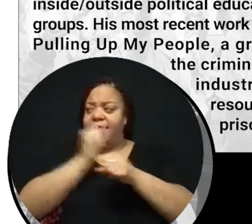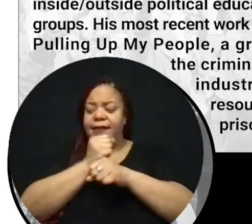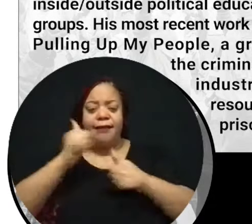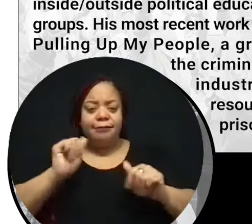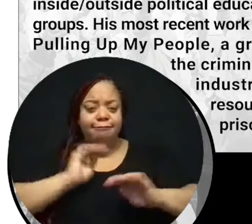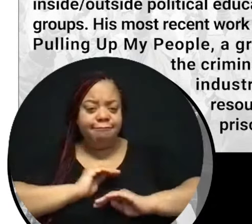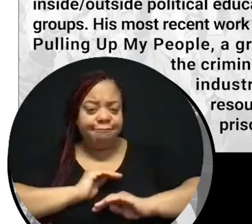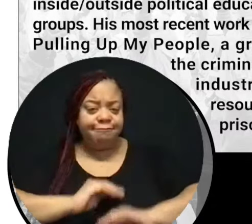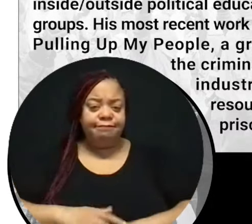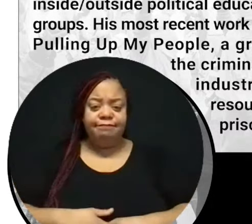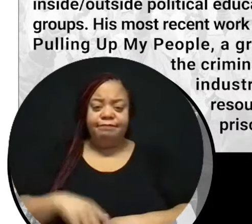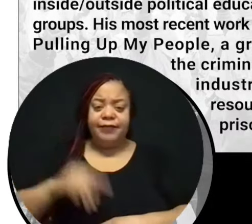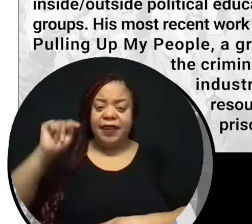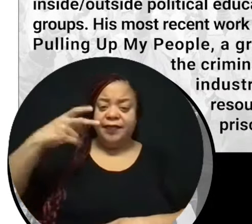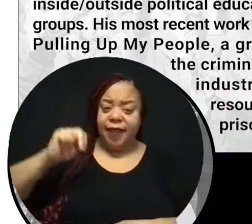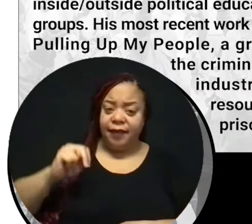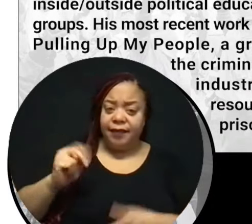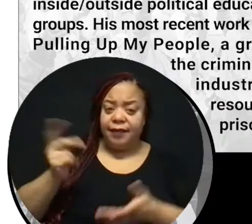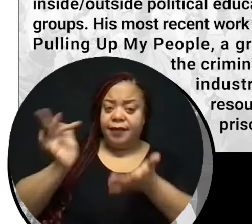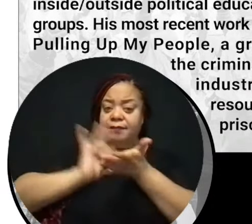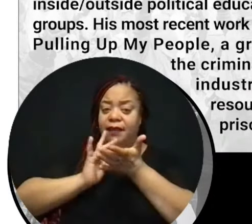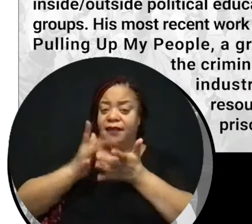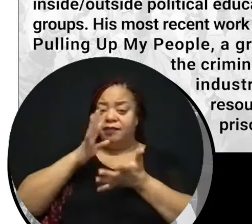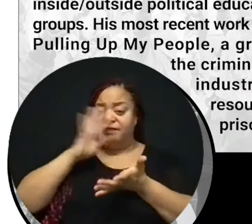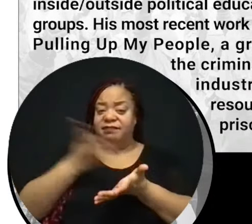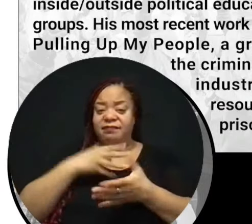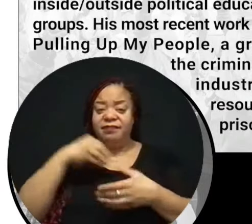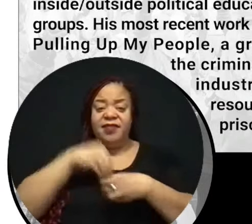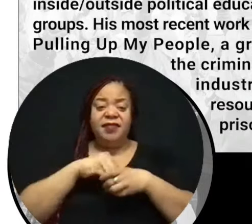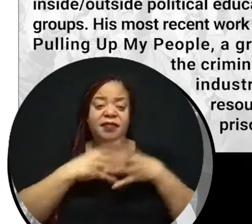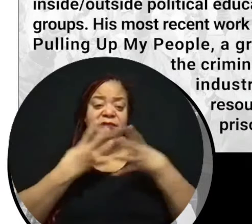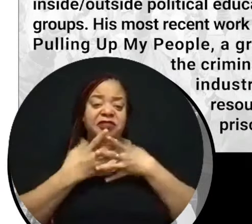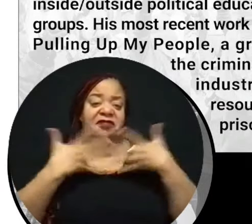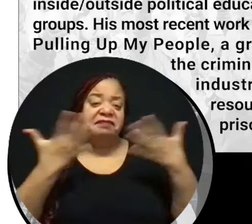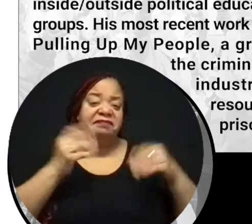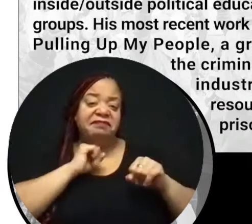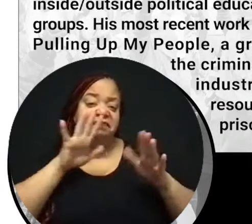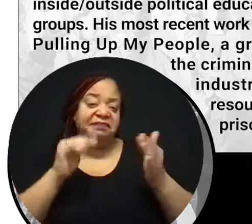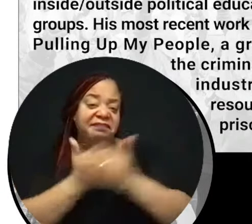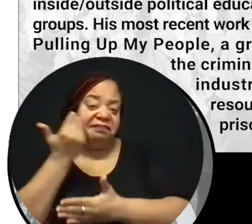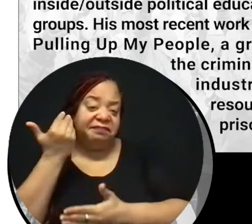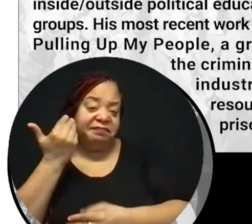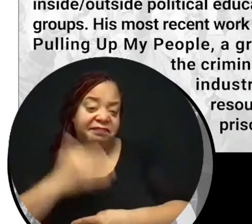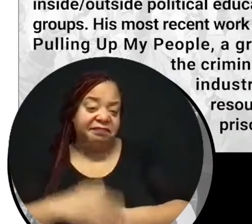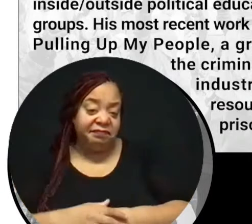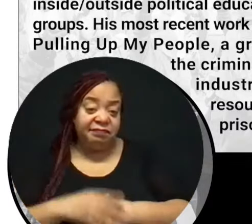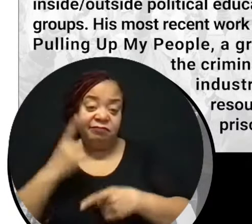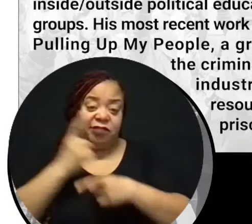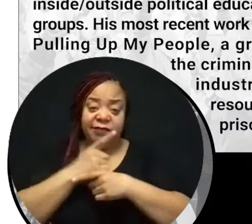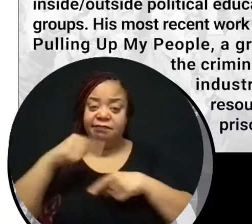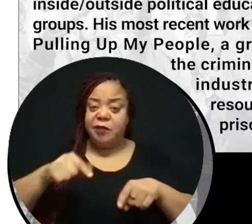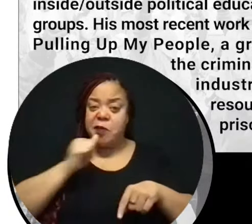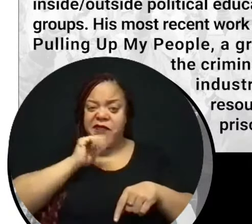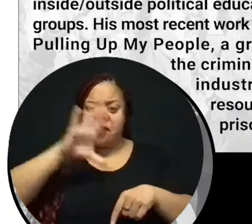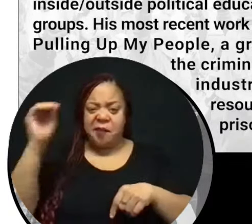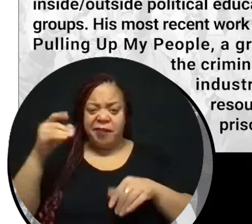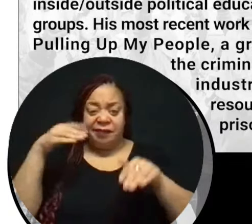medical care, and of course they have a, you know, profit margin to reach, and they're notorious for misdiagnosing